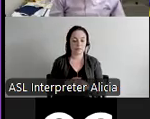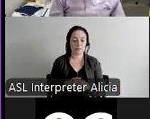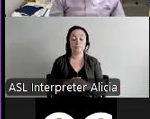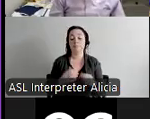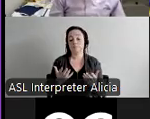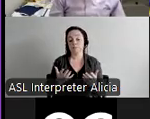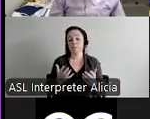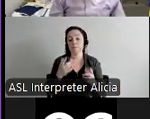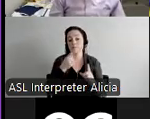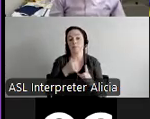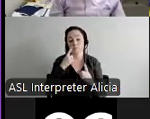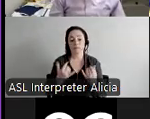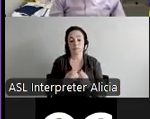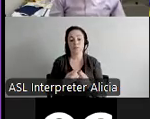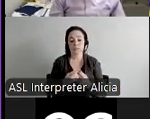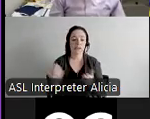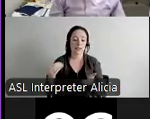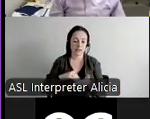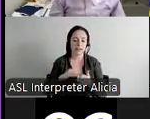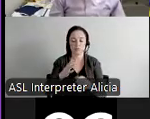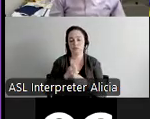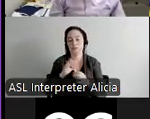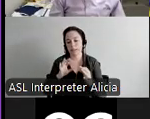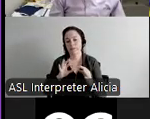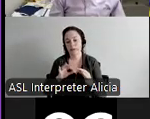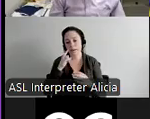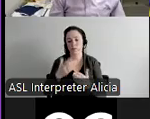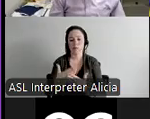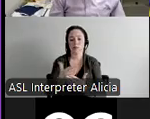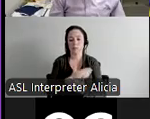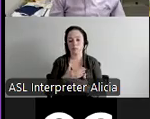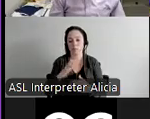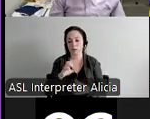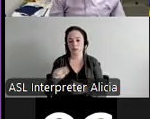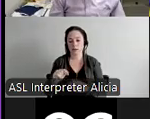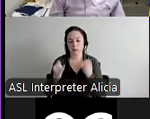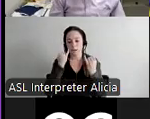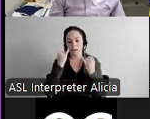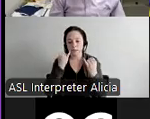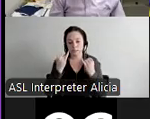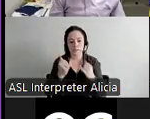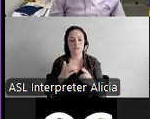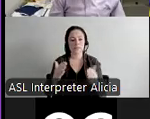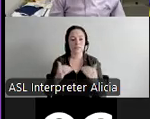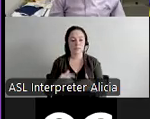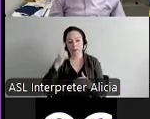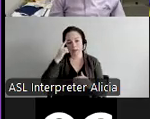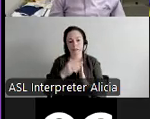So the goal for today is to again give feedback on those preliminary CAT project ideas, and then